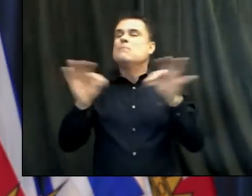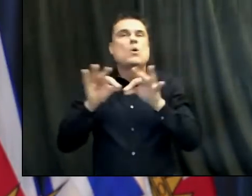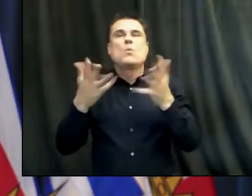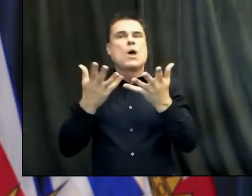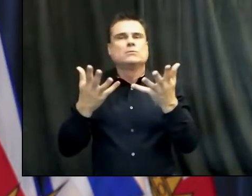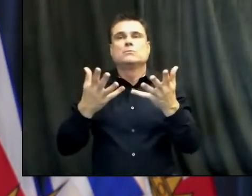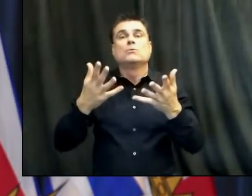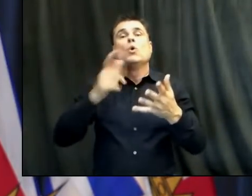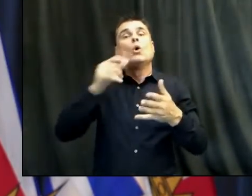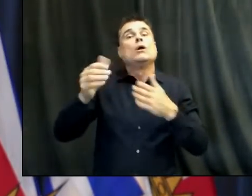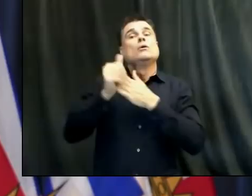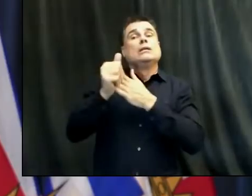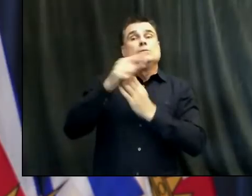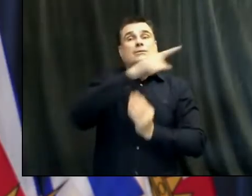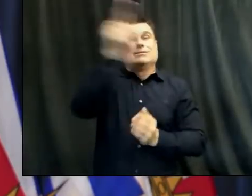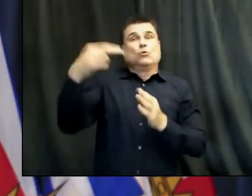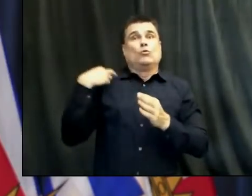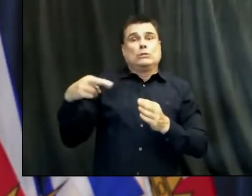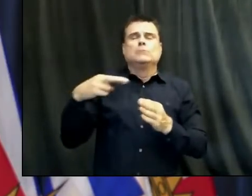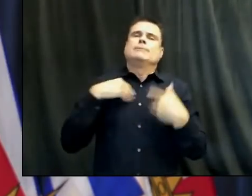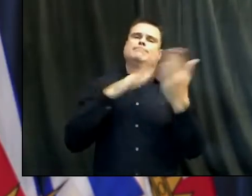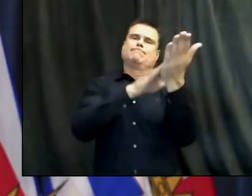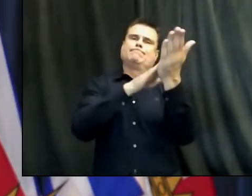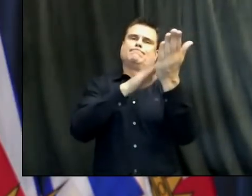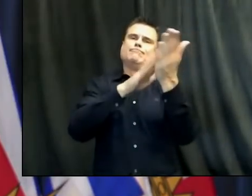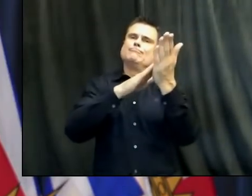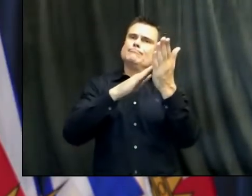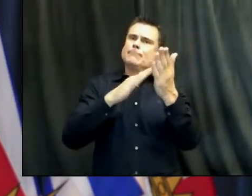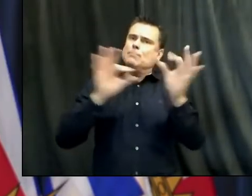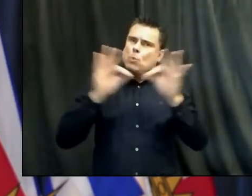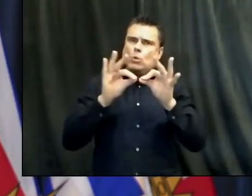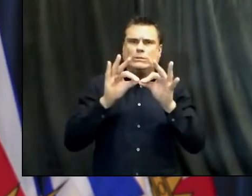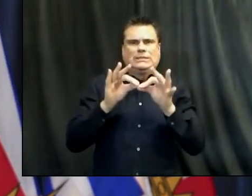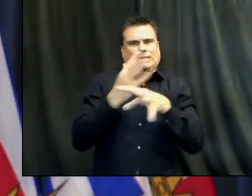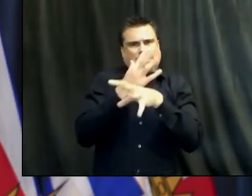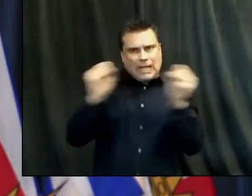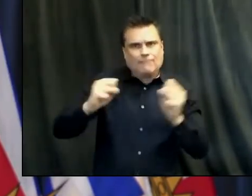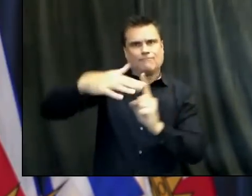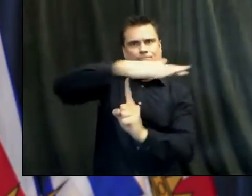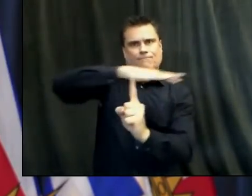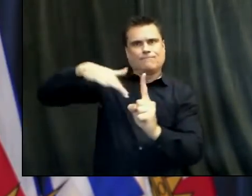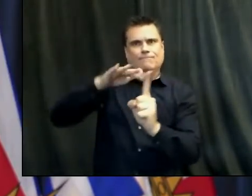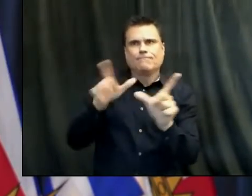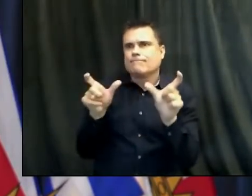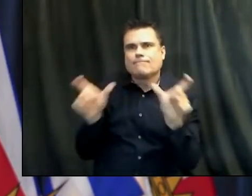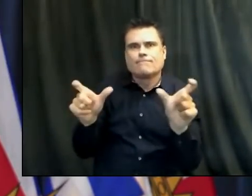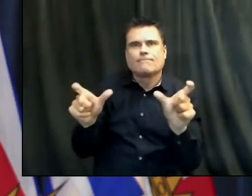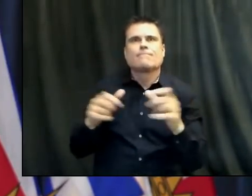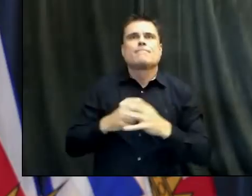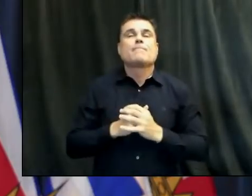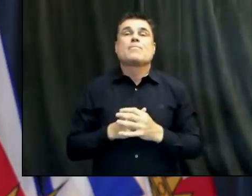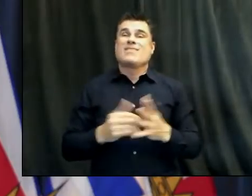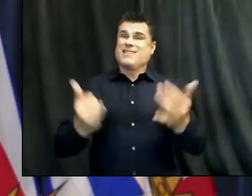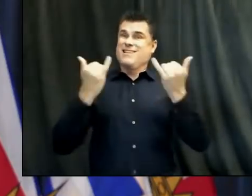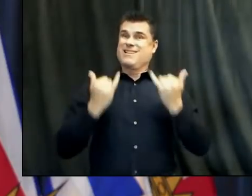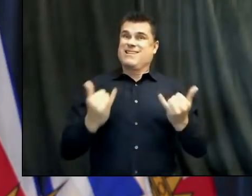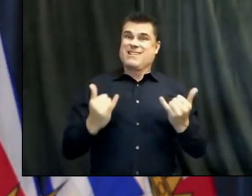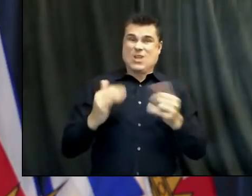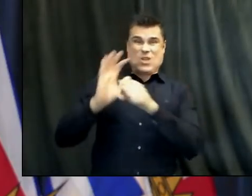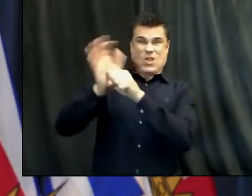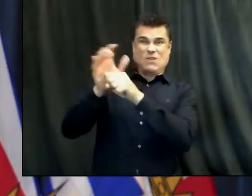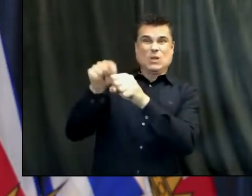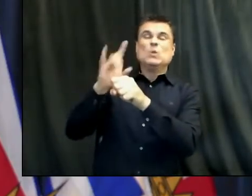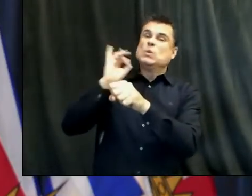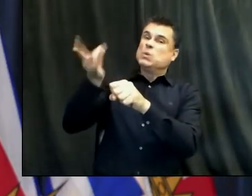from throughout the province that will help us deal in this most difficult of times with the challenges that we have